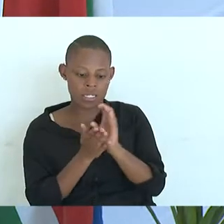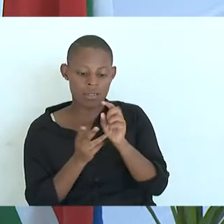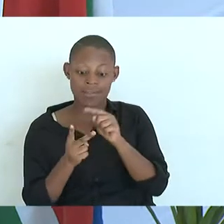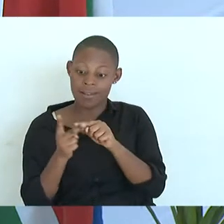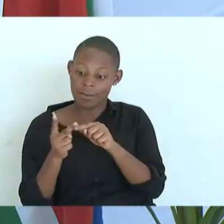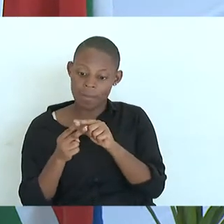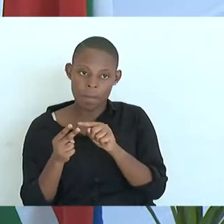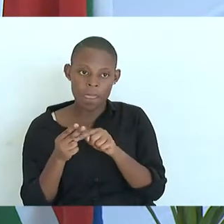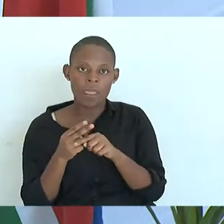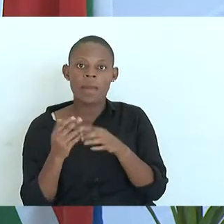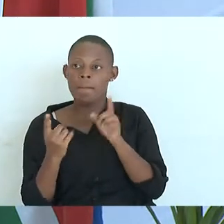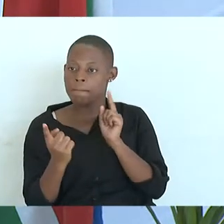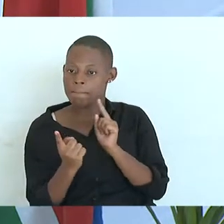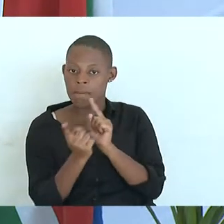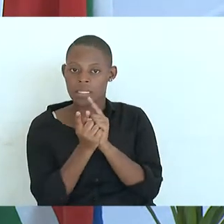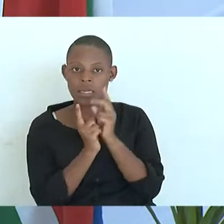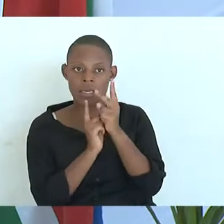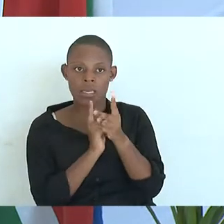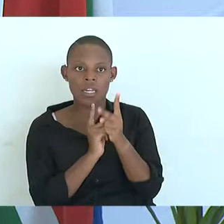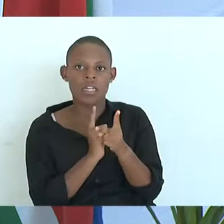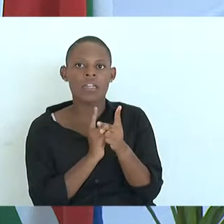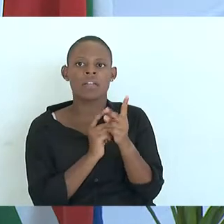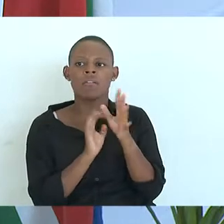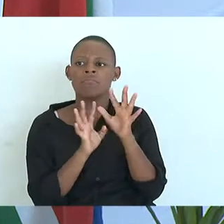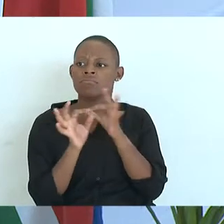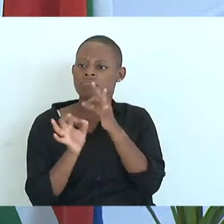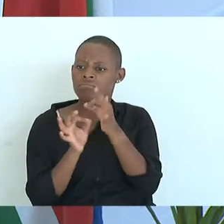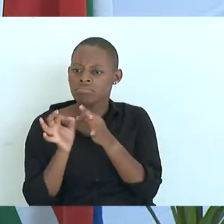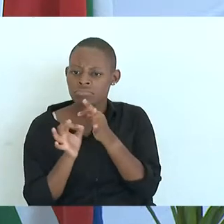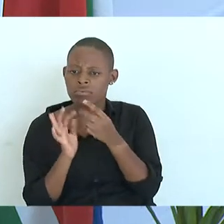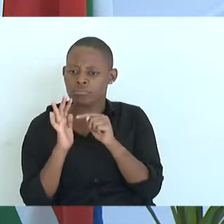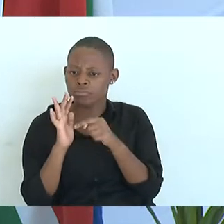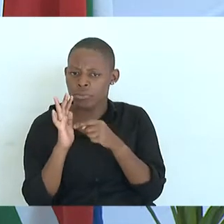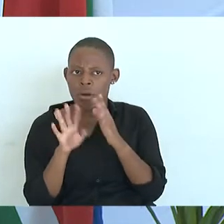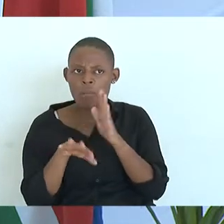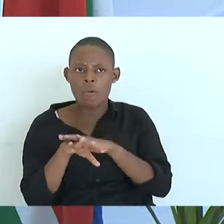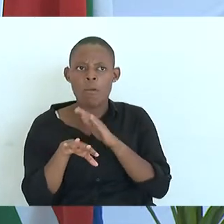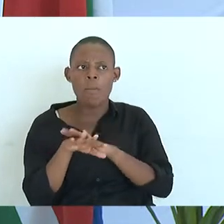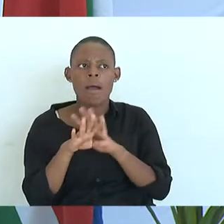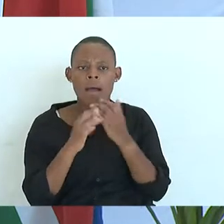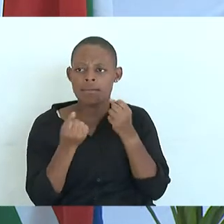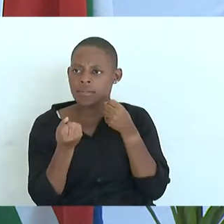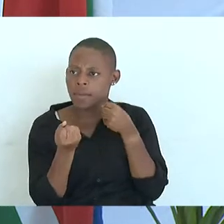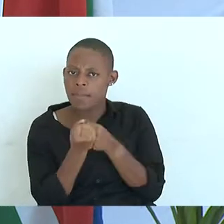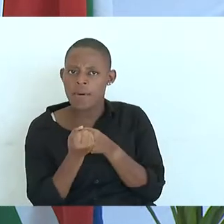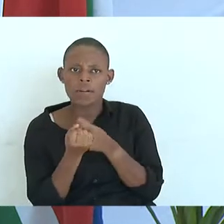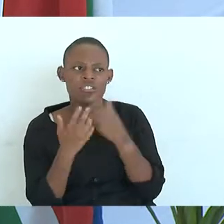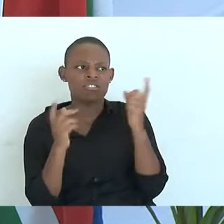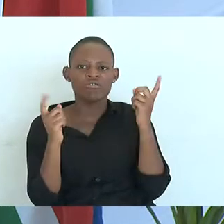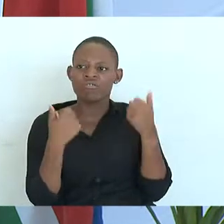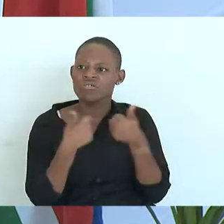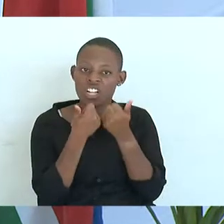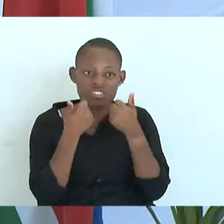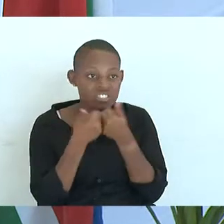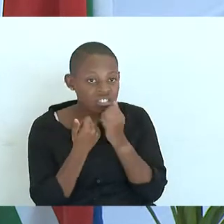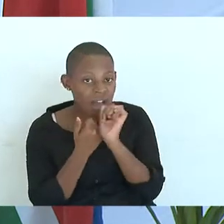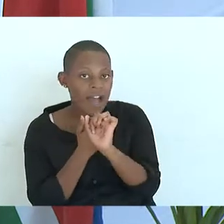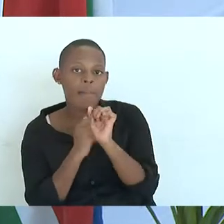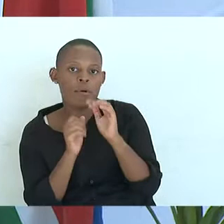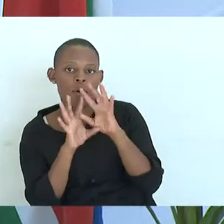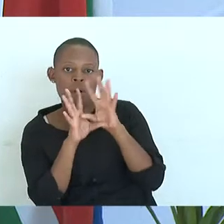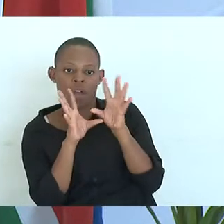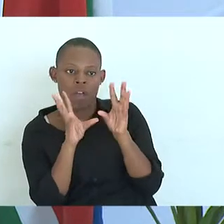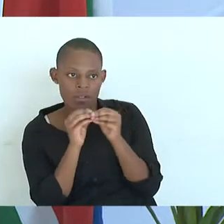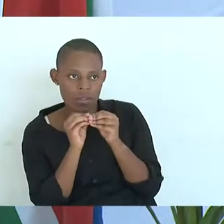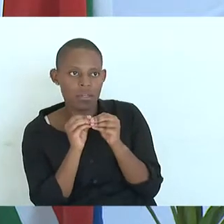that they are sustainable, they get the market, support them to grow. In doing so, we will